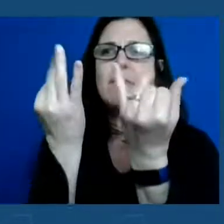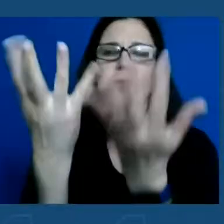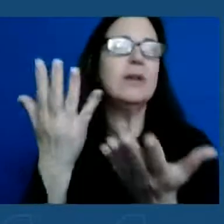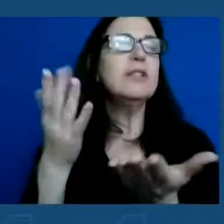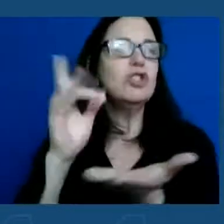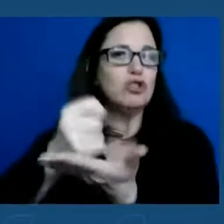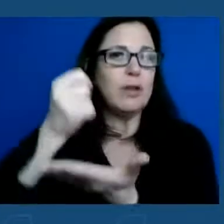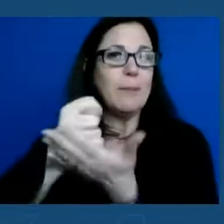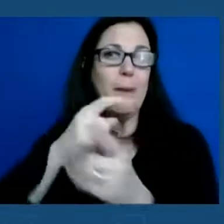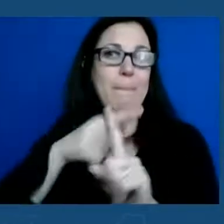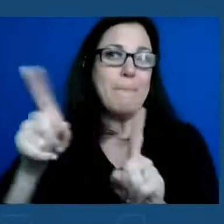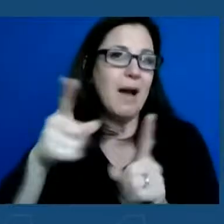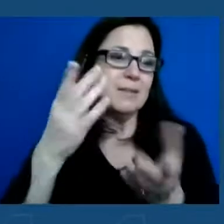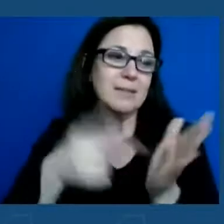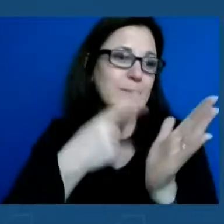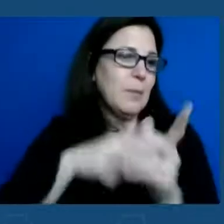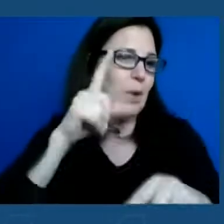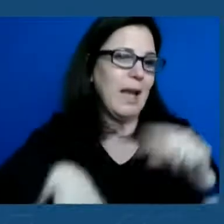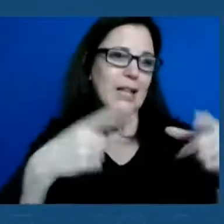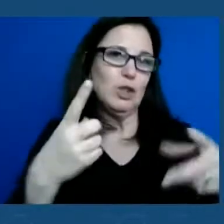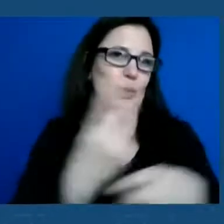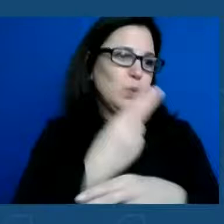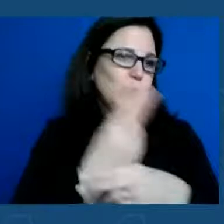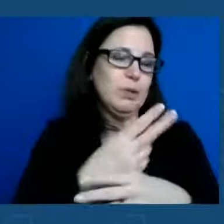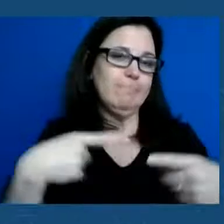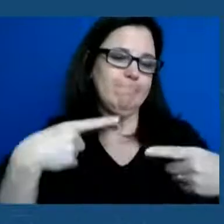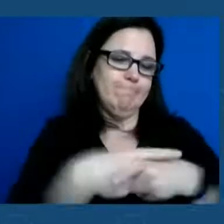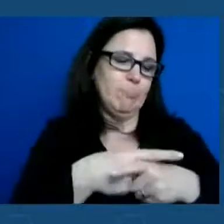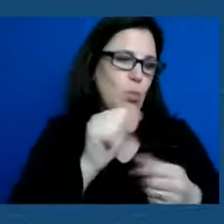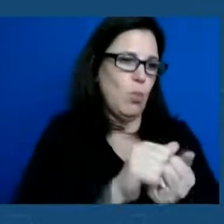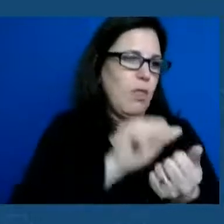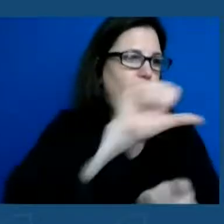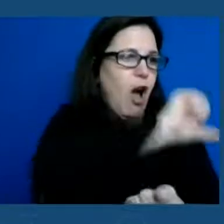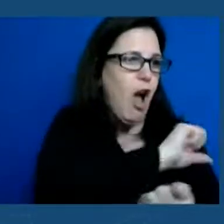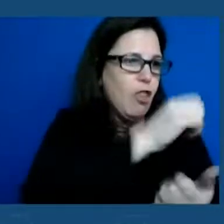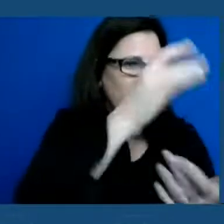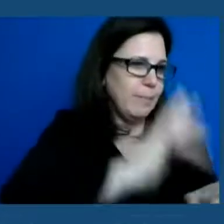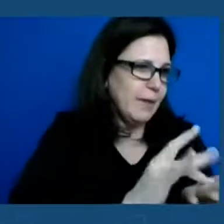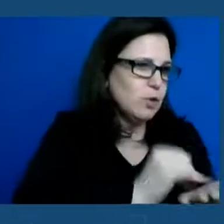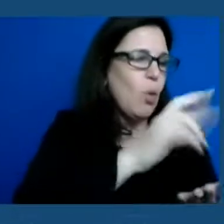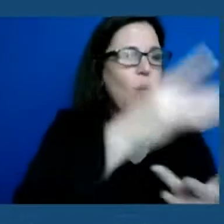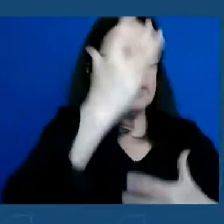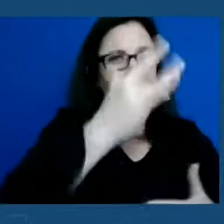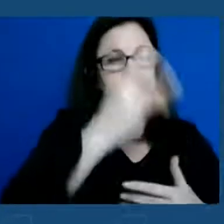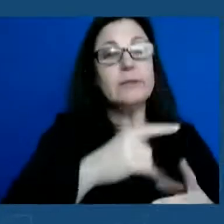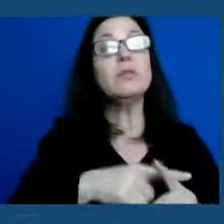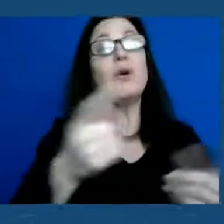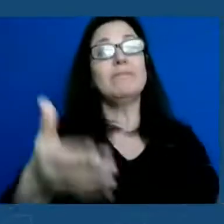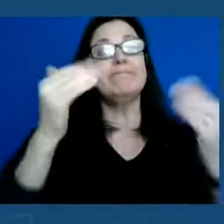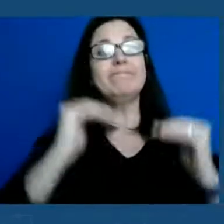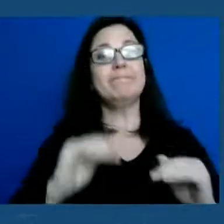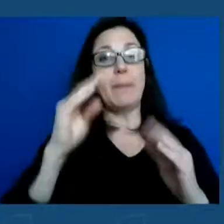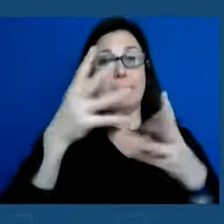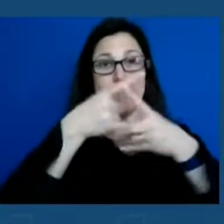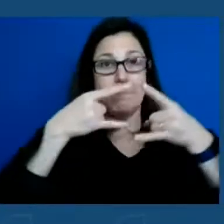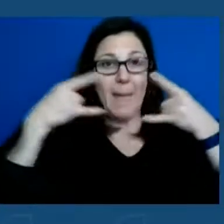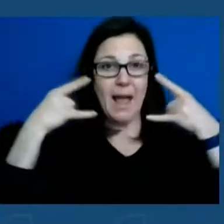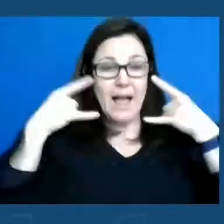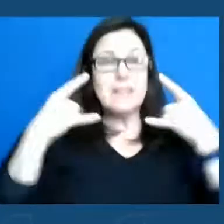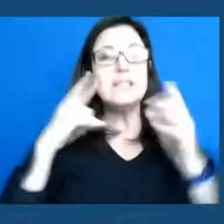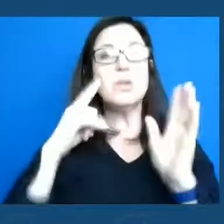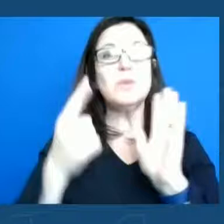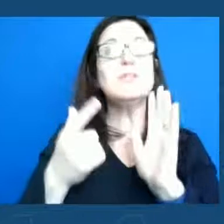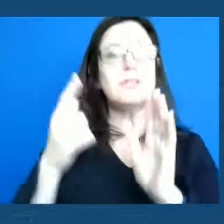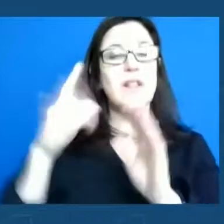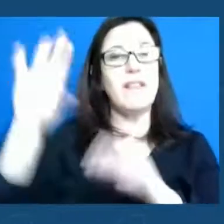need to be administered. And also, let's talk about masks. Monday, there was a legal ruling at the federal level. This was not a decision by the